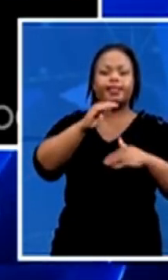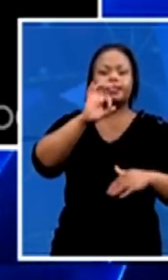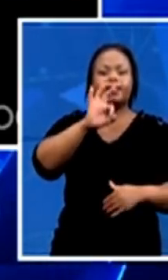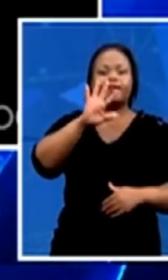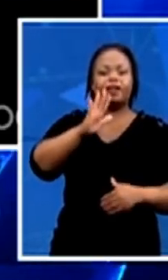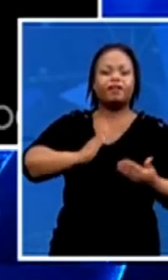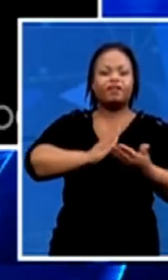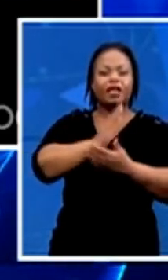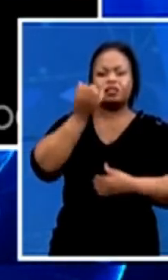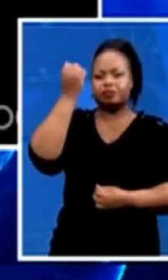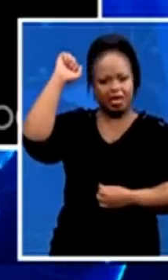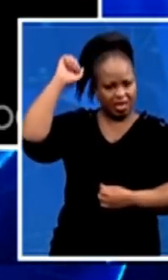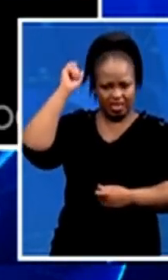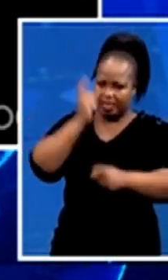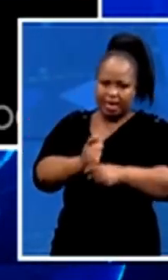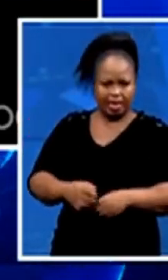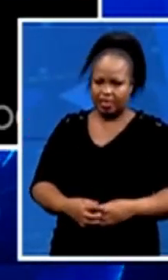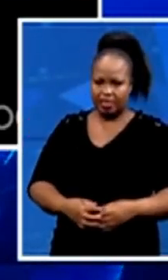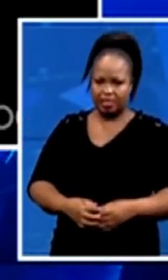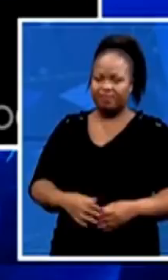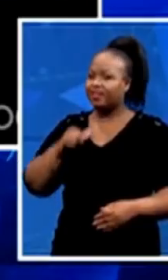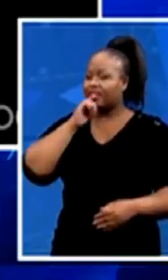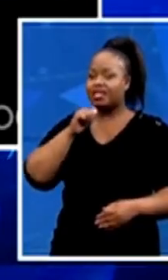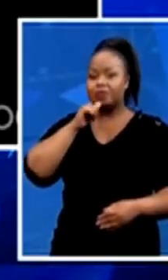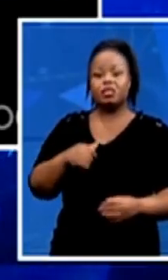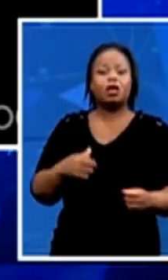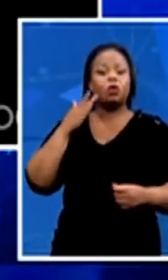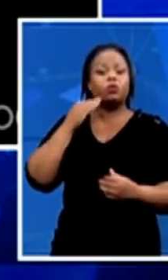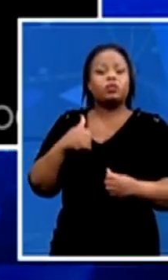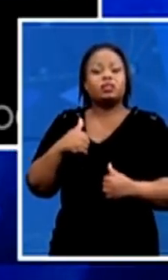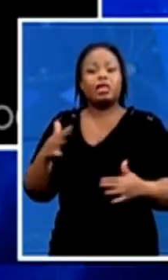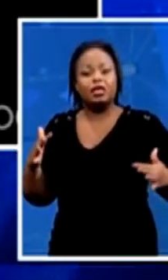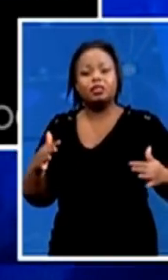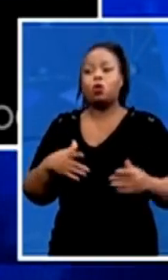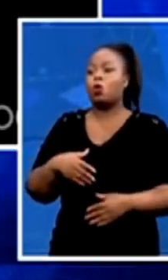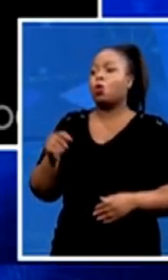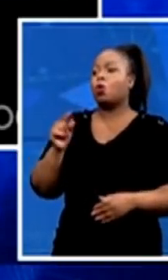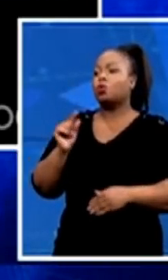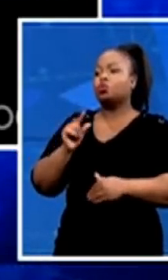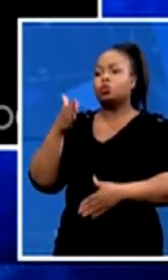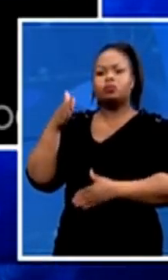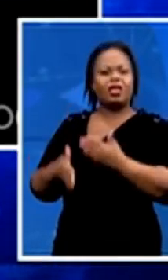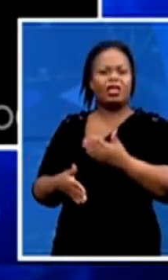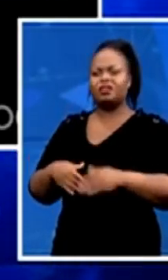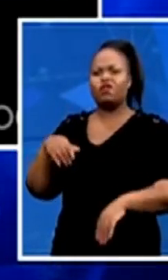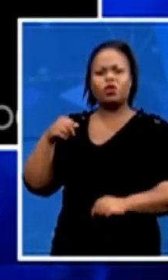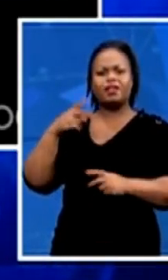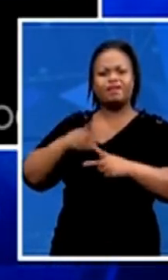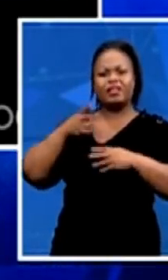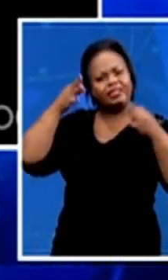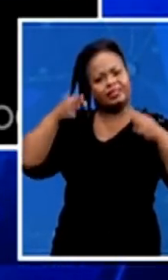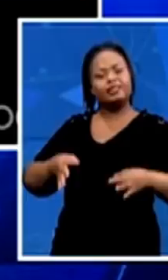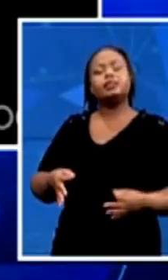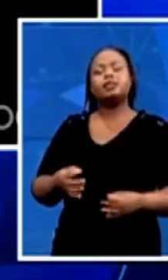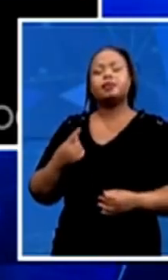talking about the conviction stage or the sentence stage, the question that must be answered, where is Section